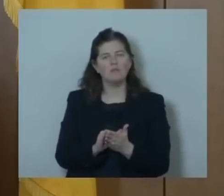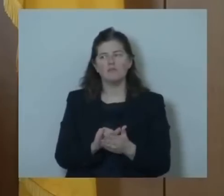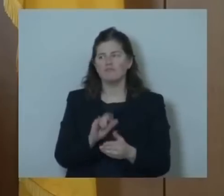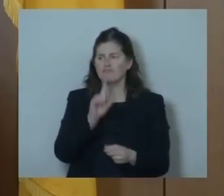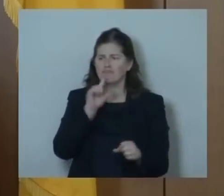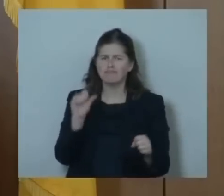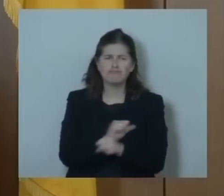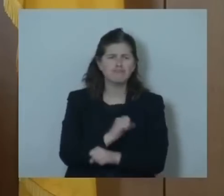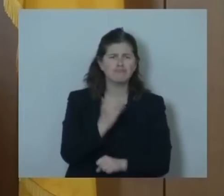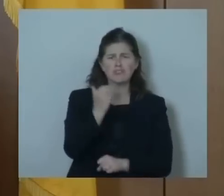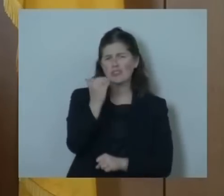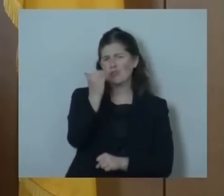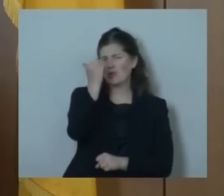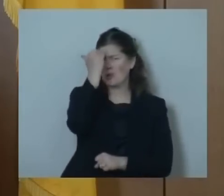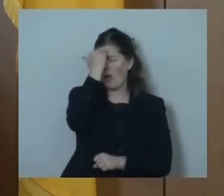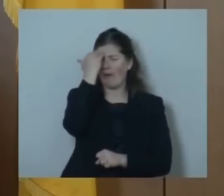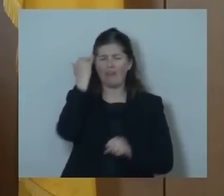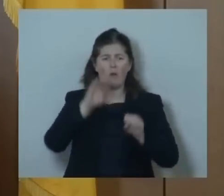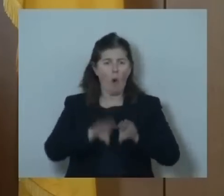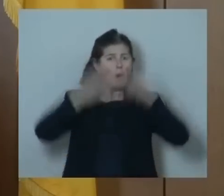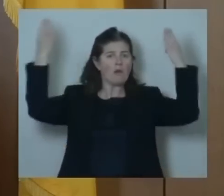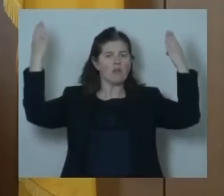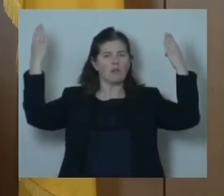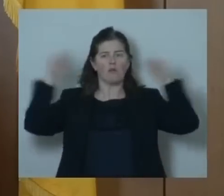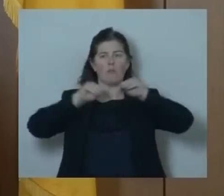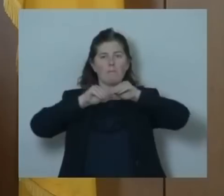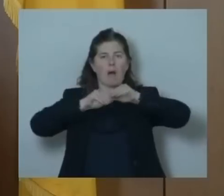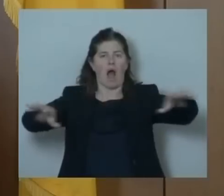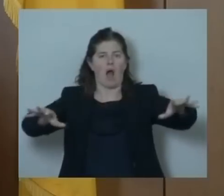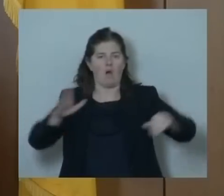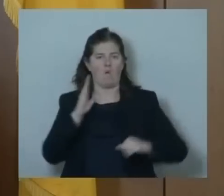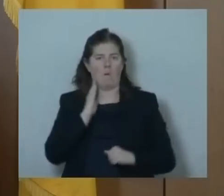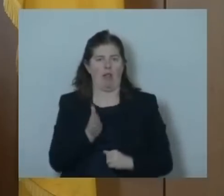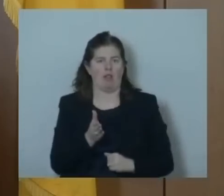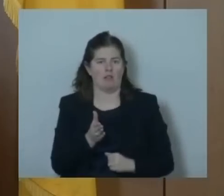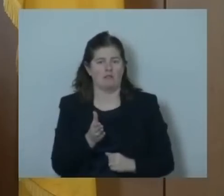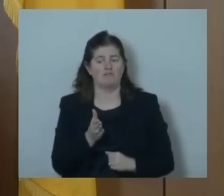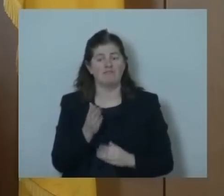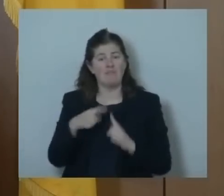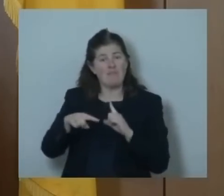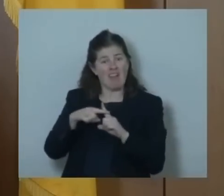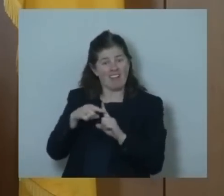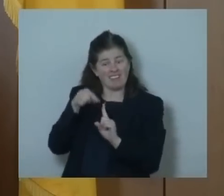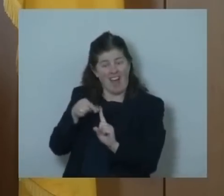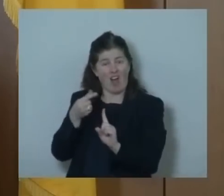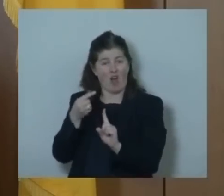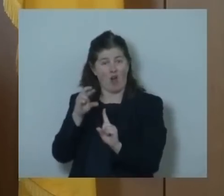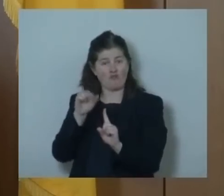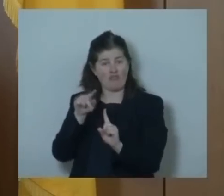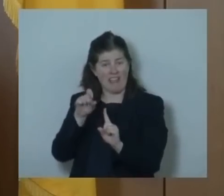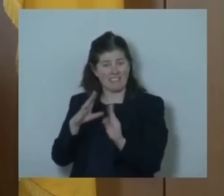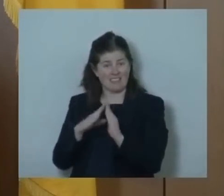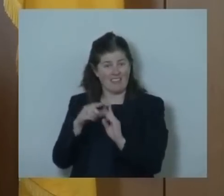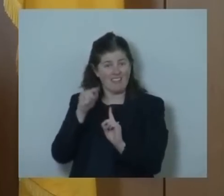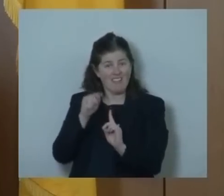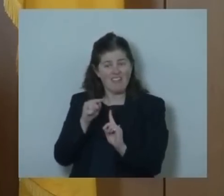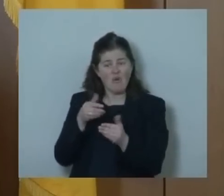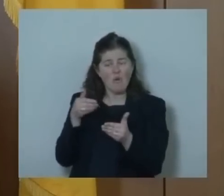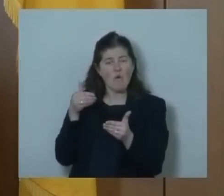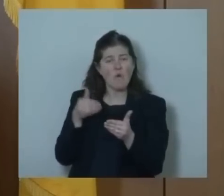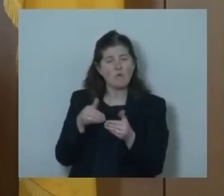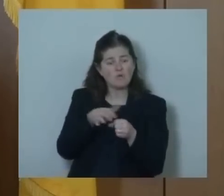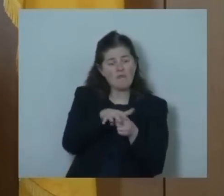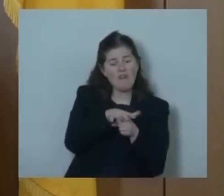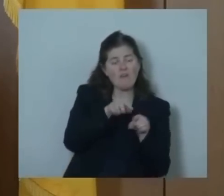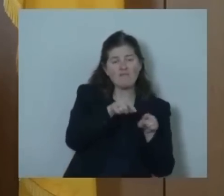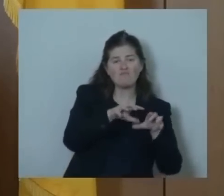unequivocally that you will spread the virus. They are also in close proximity, right, to a region